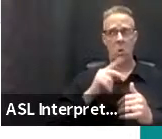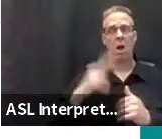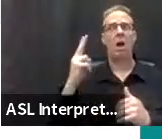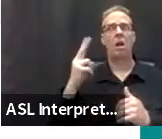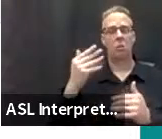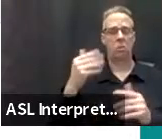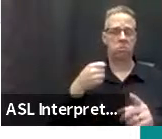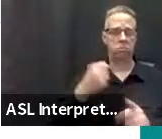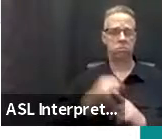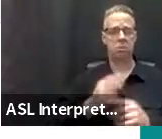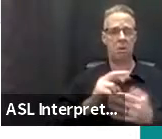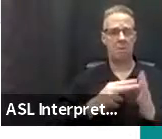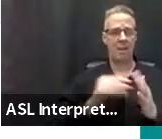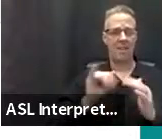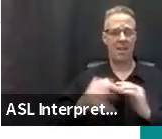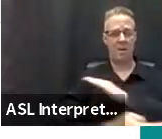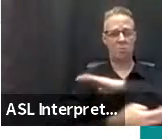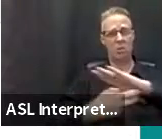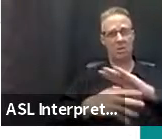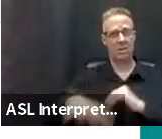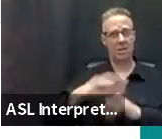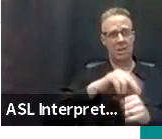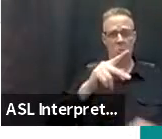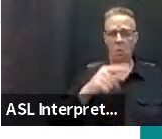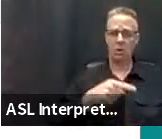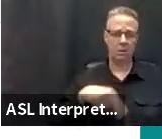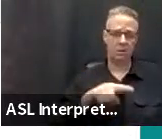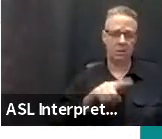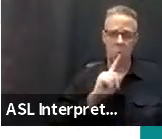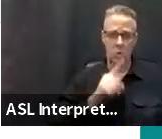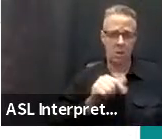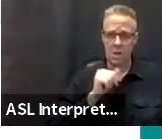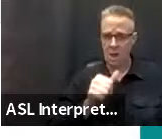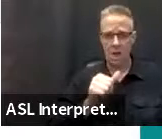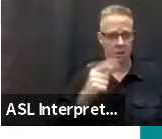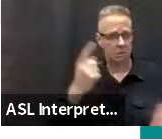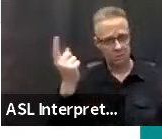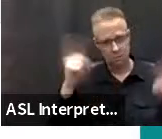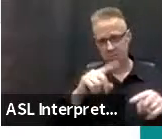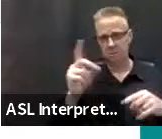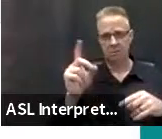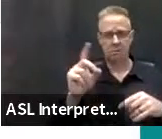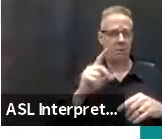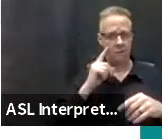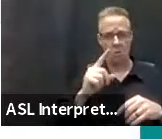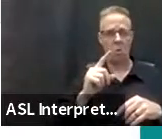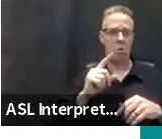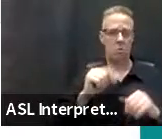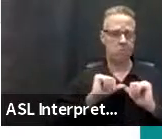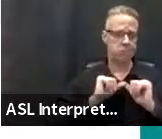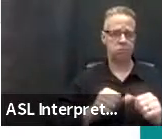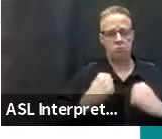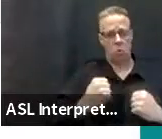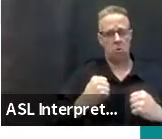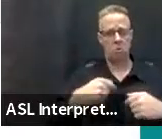existing bridges in Portland were not designed to withstand those kinds of